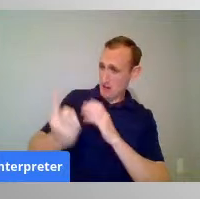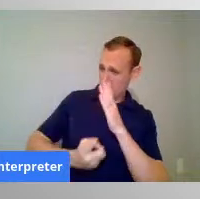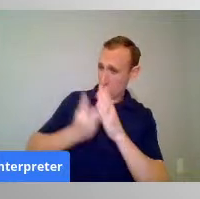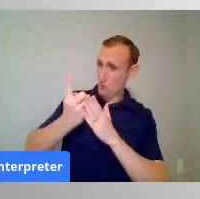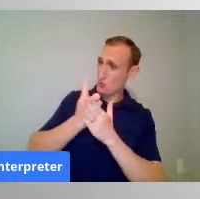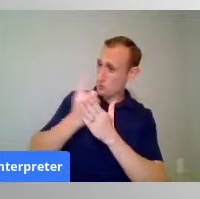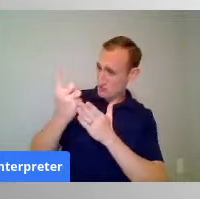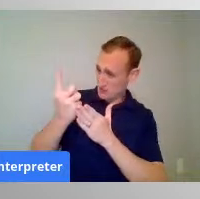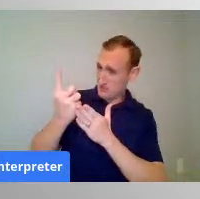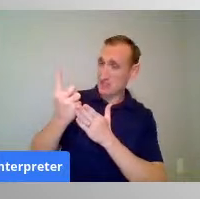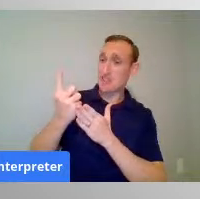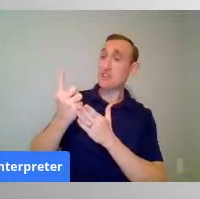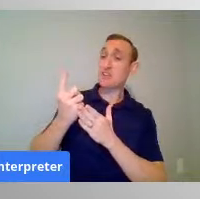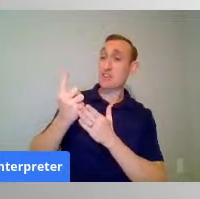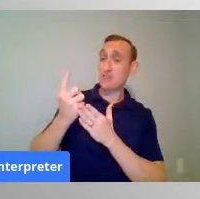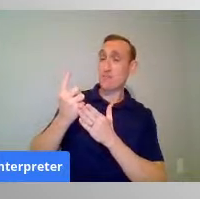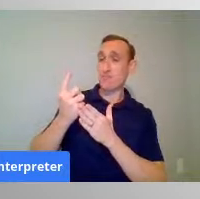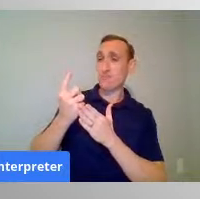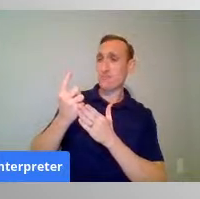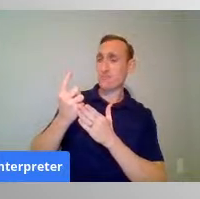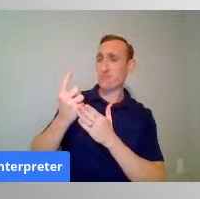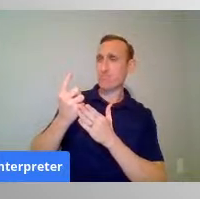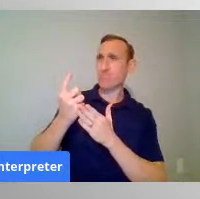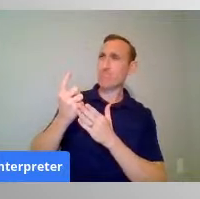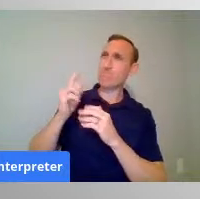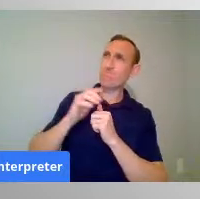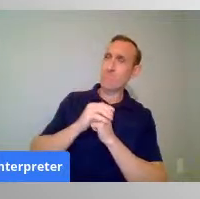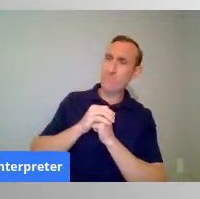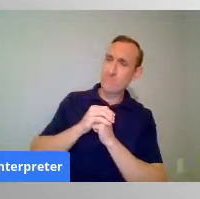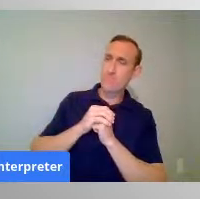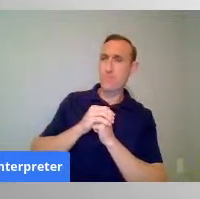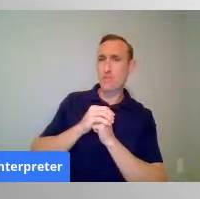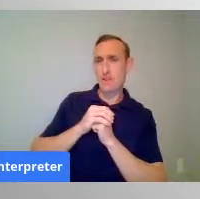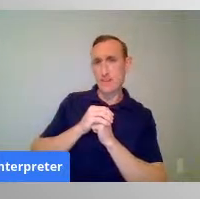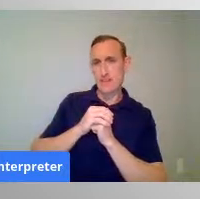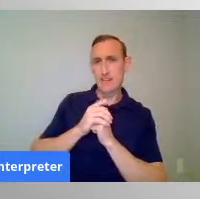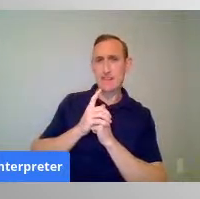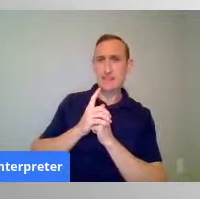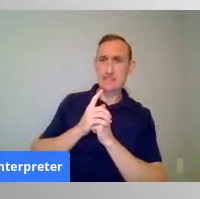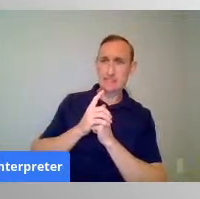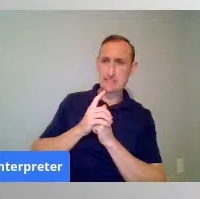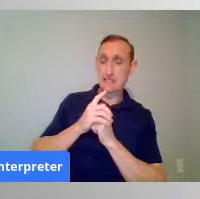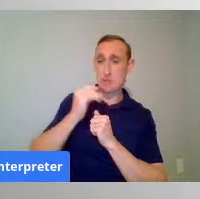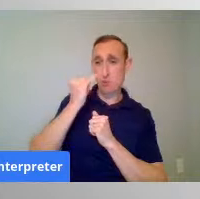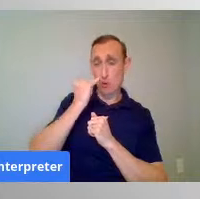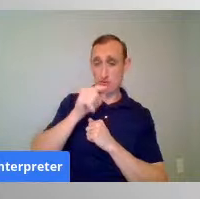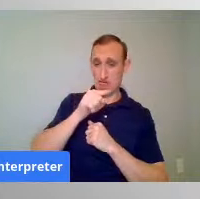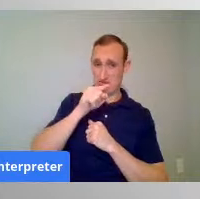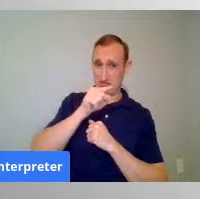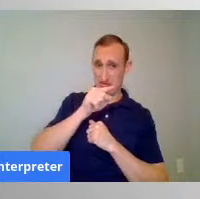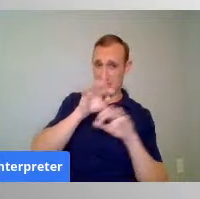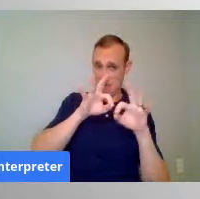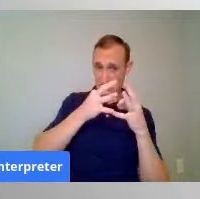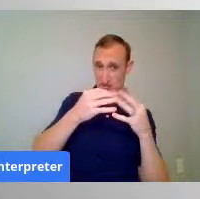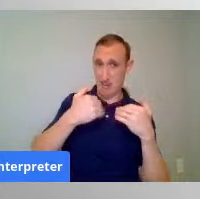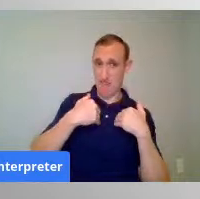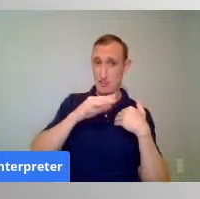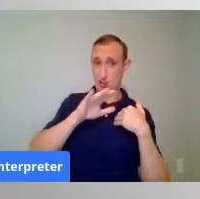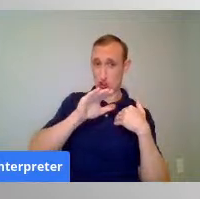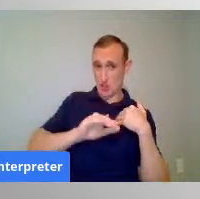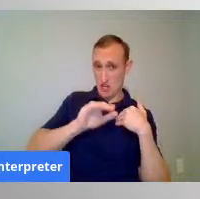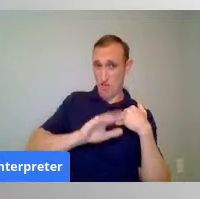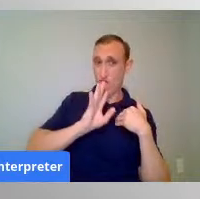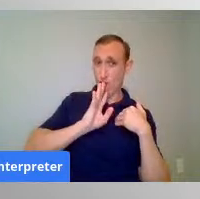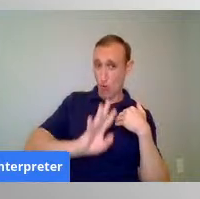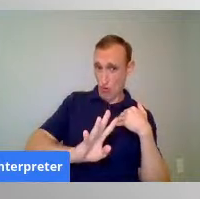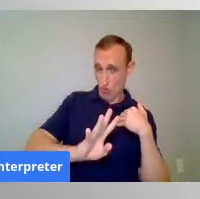so if they have a child who is 4 years old, wouldn't some of those